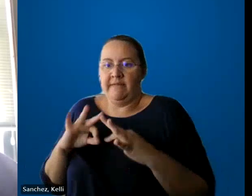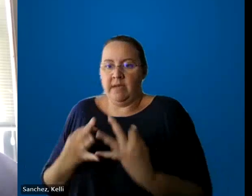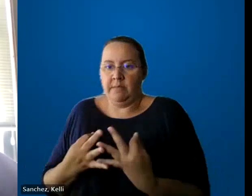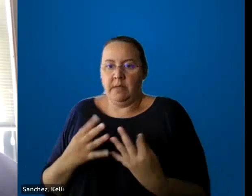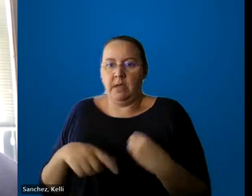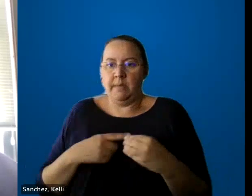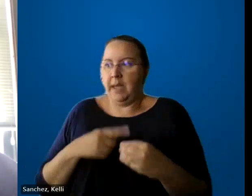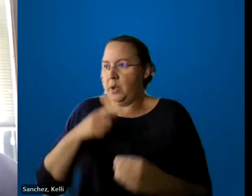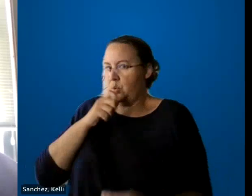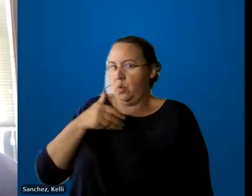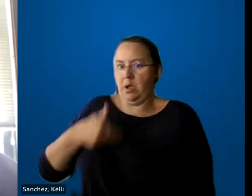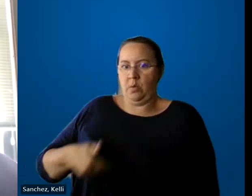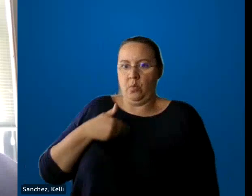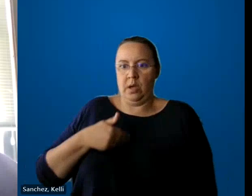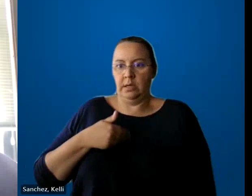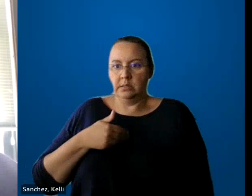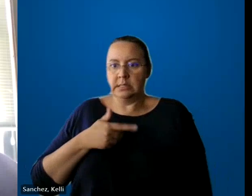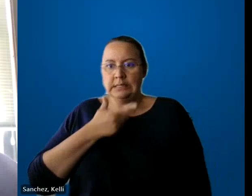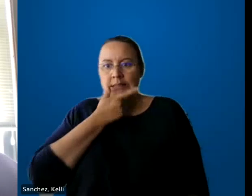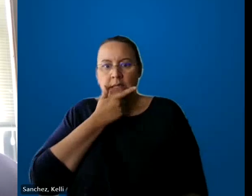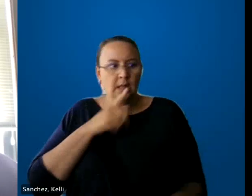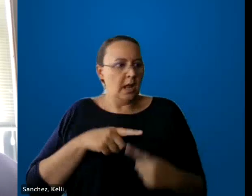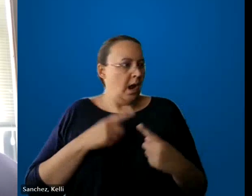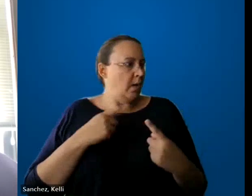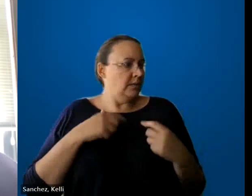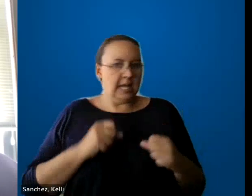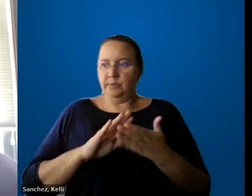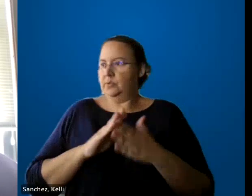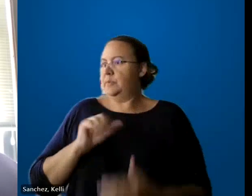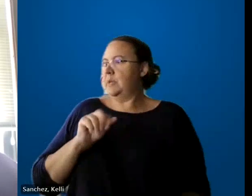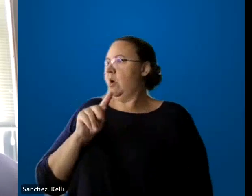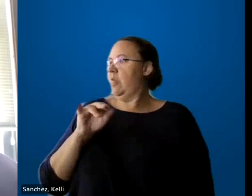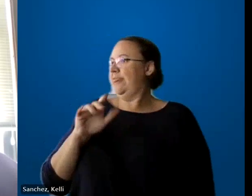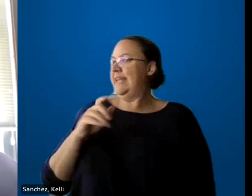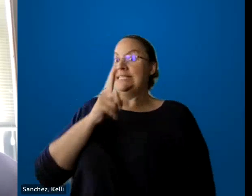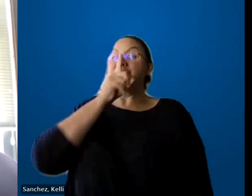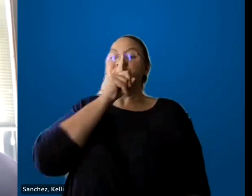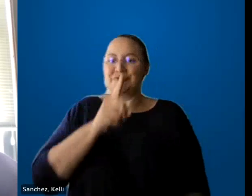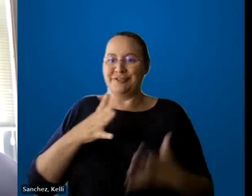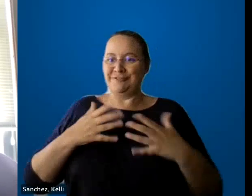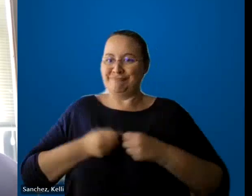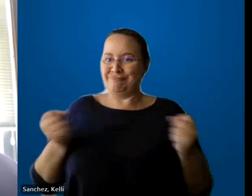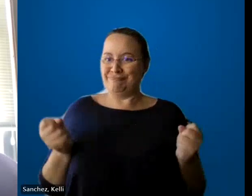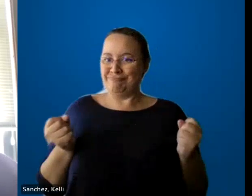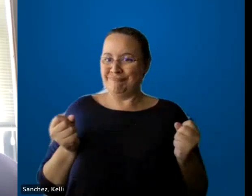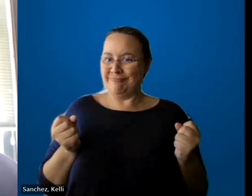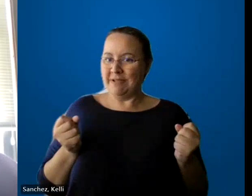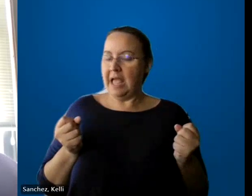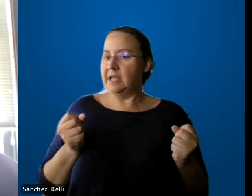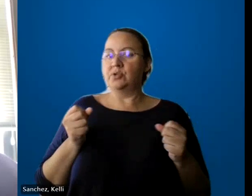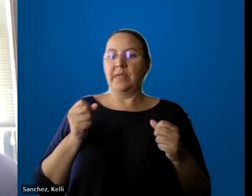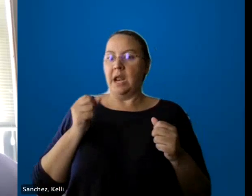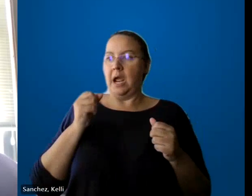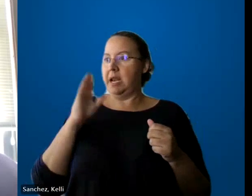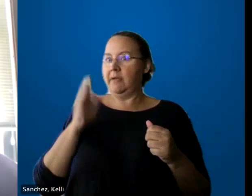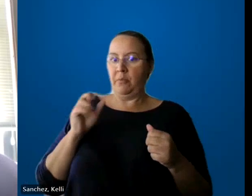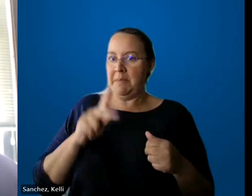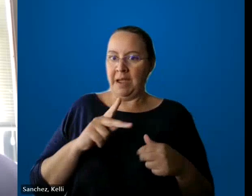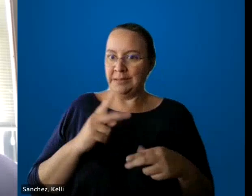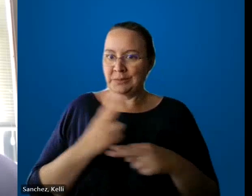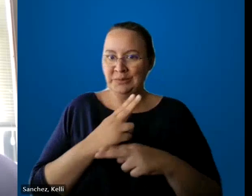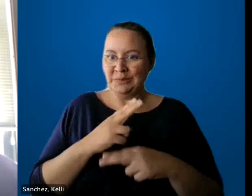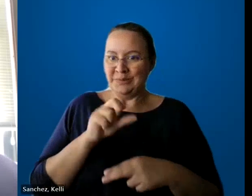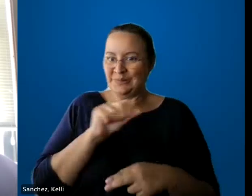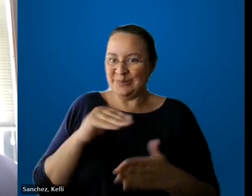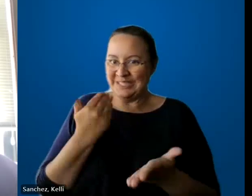sexuality that I was able to actually be authentic and have not had a return to use. And so I see